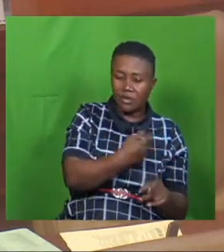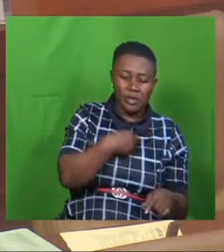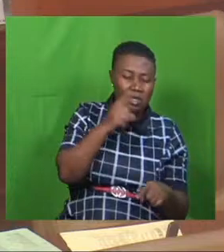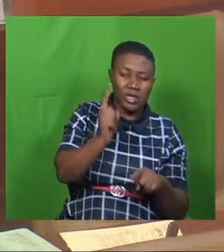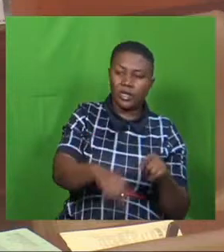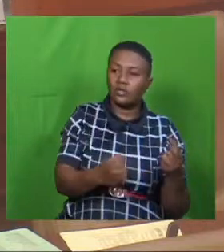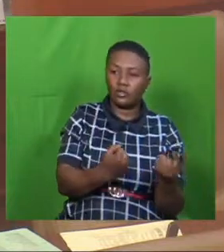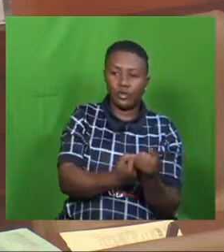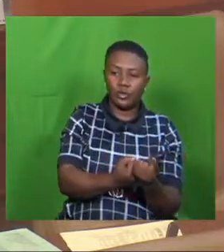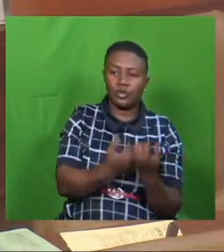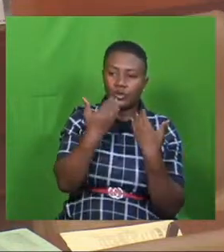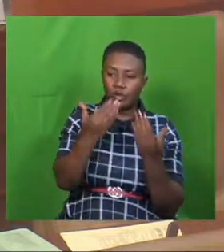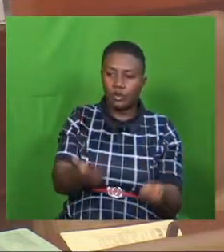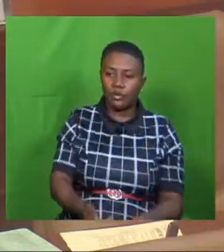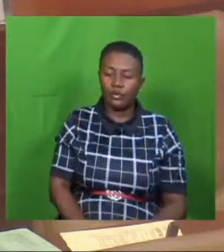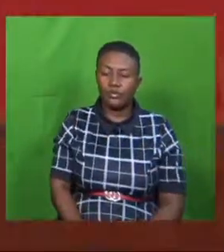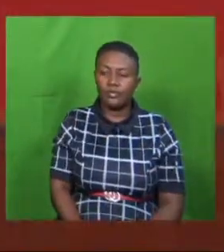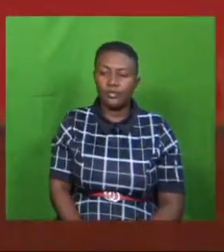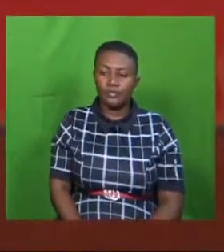opportunity.